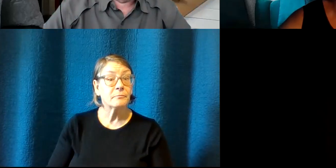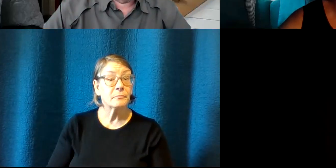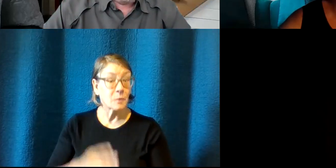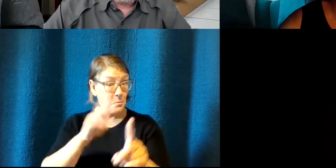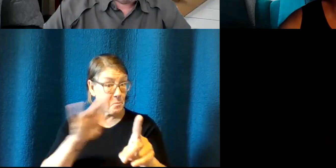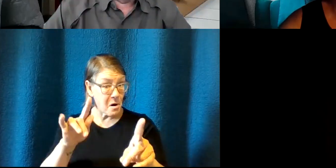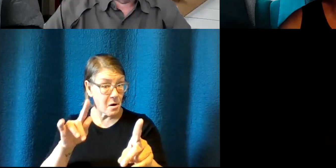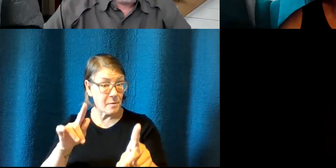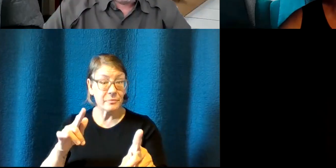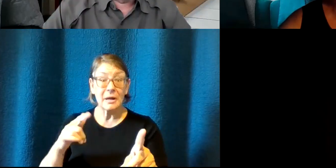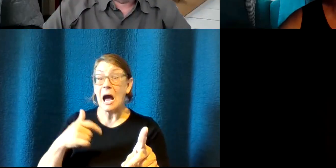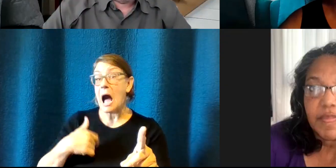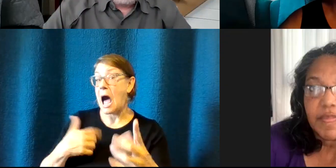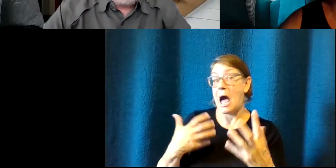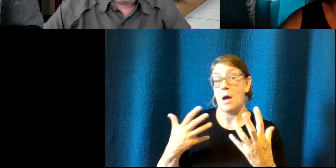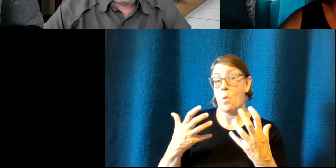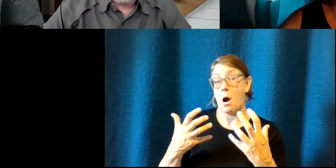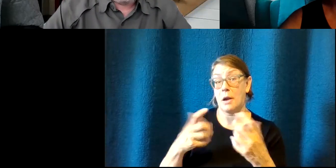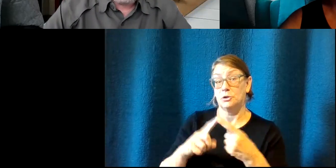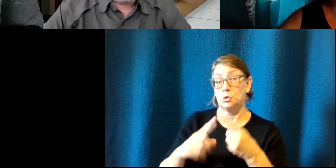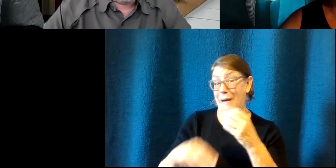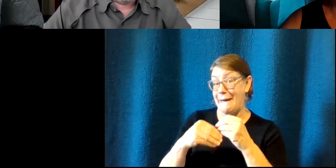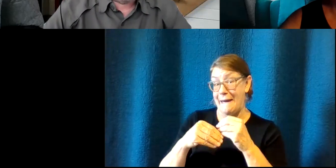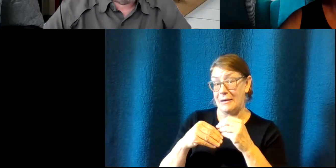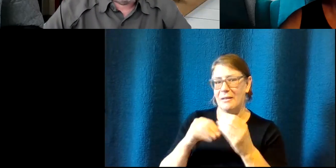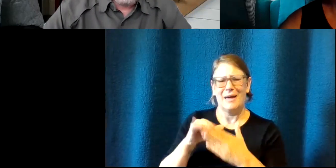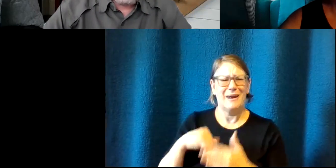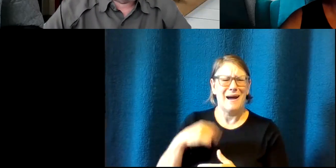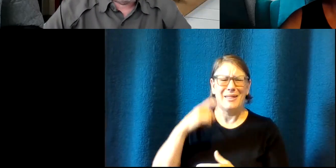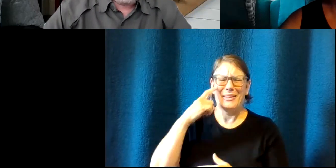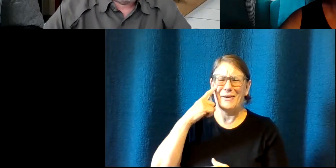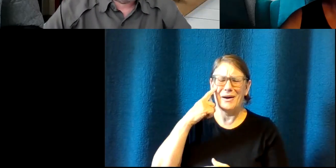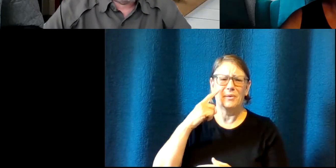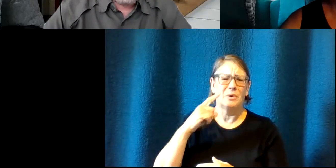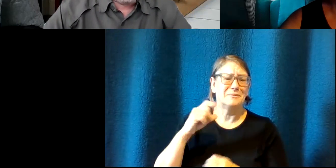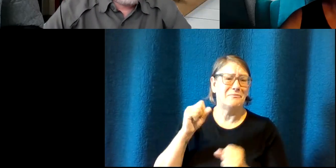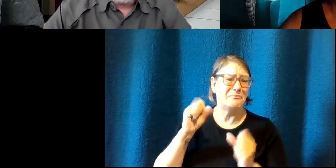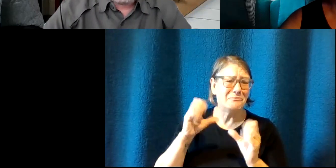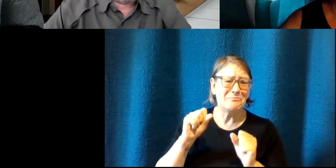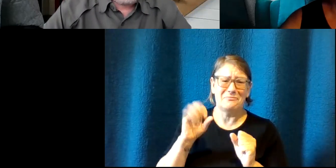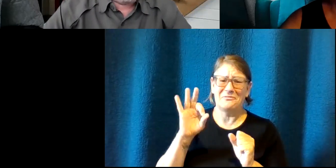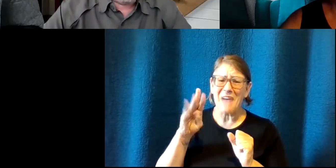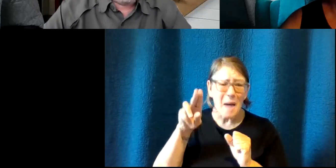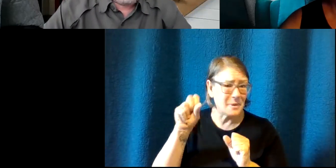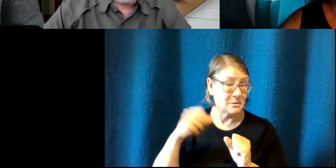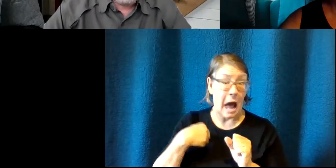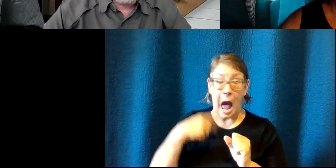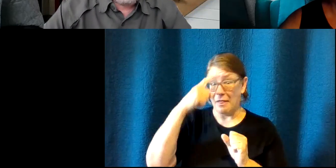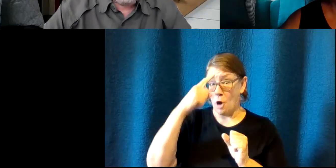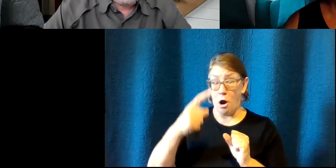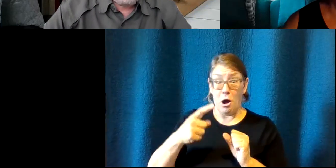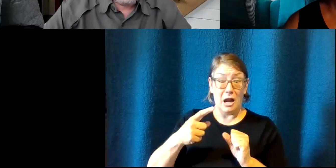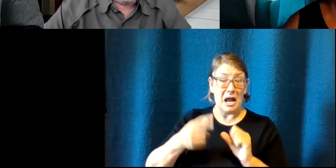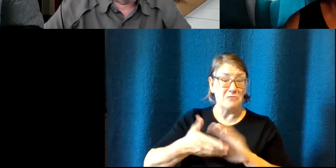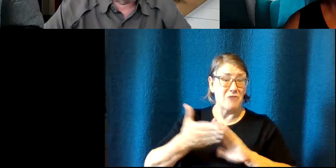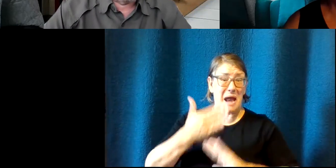Paul? I wanted to add that I thought it was absolutely fabulous. It went way better than I thought it might